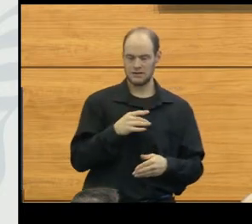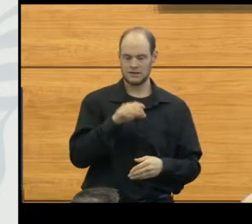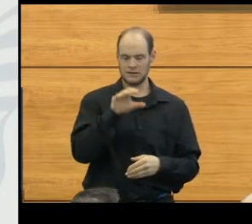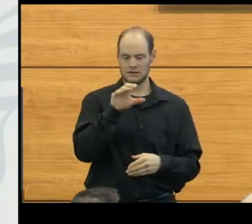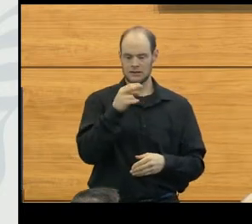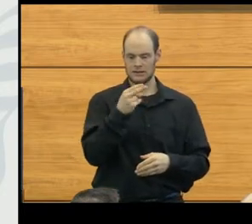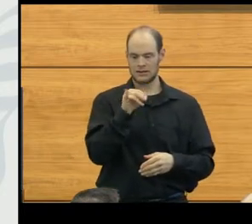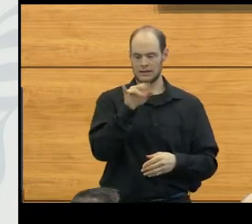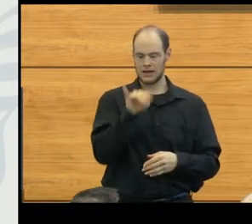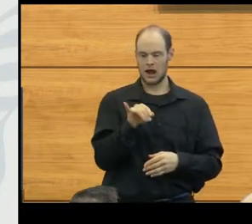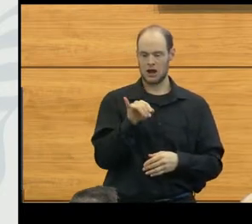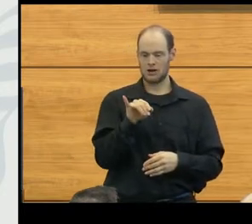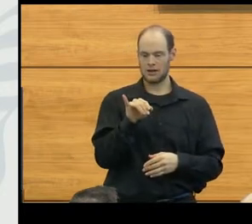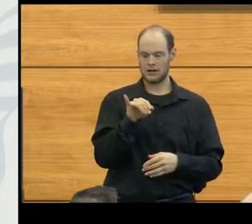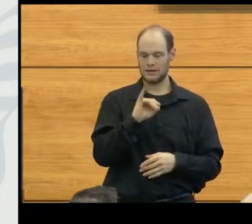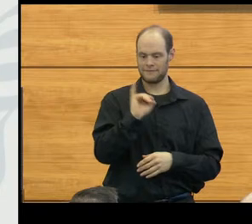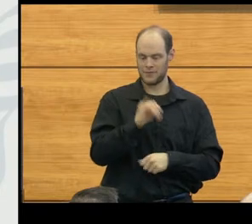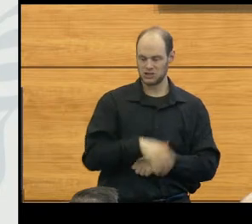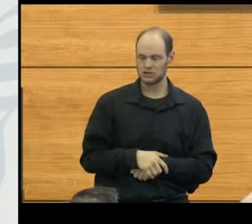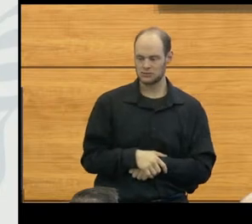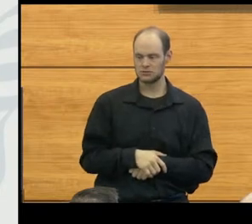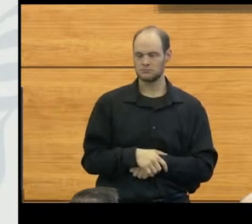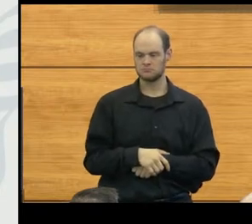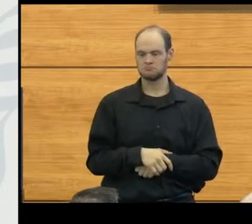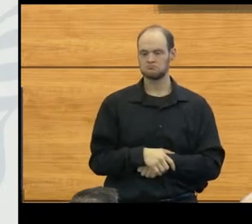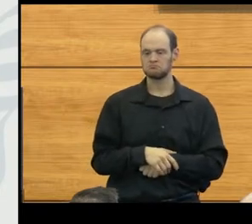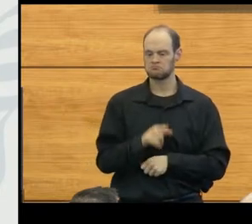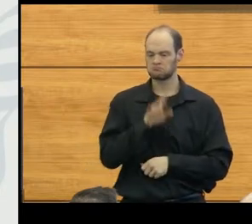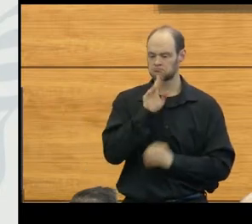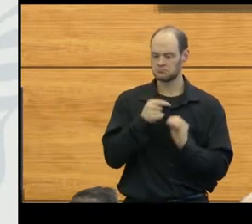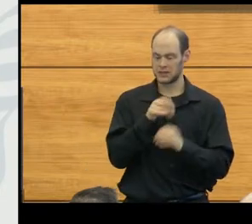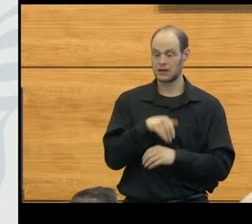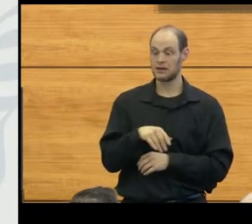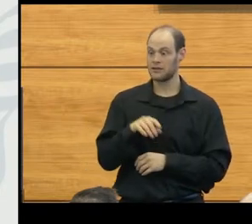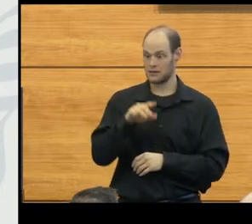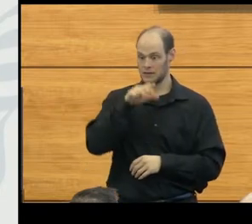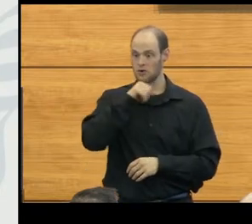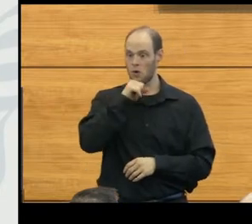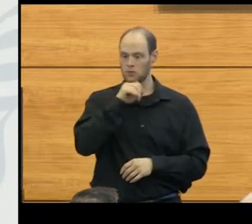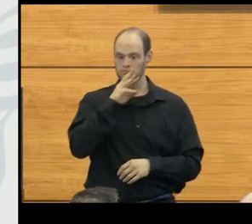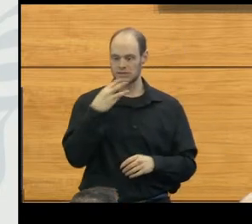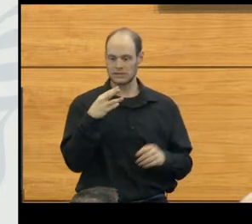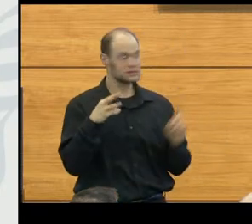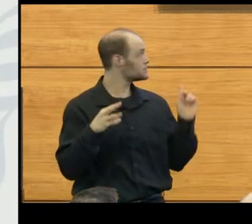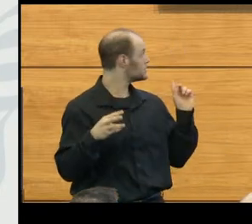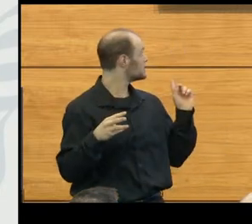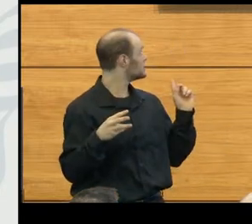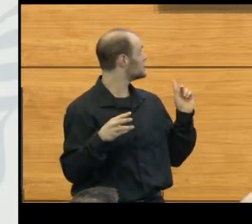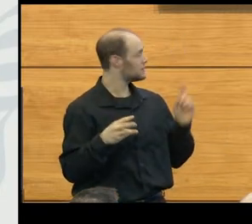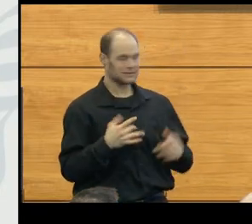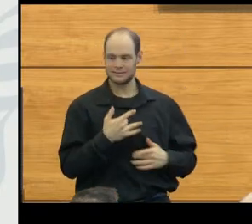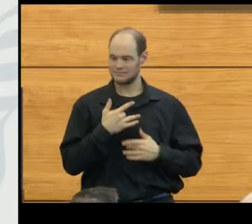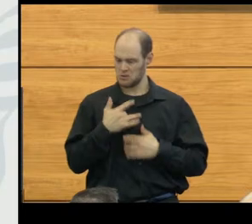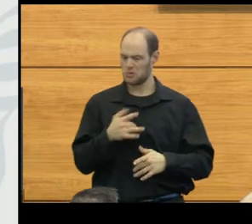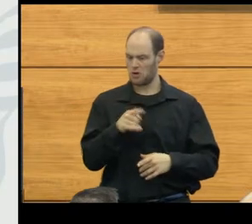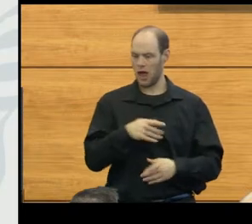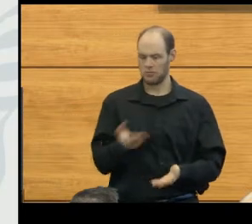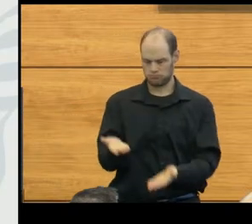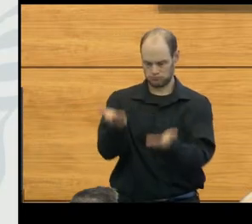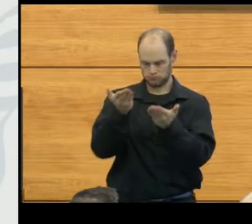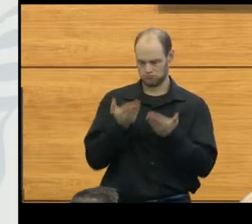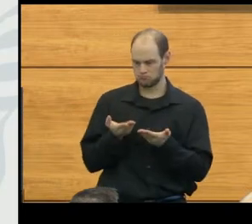Chiari malformations. I'll talk a little bit about this. This is a 16-year-old classic one that would have been presented to